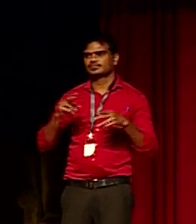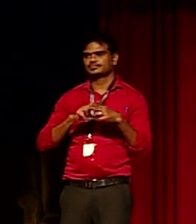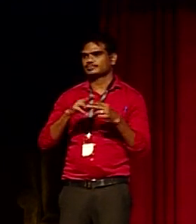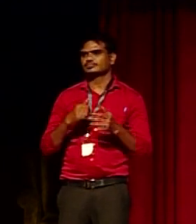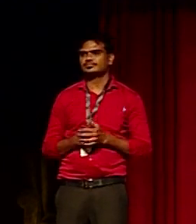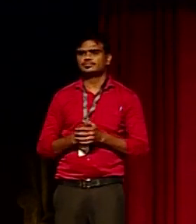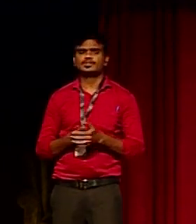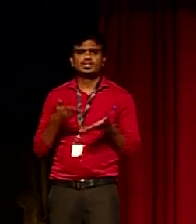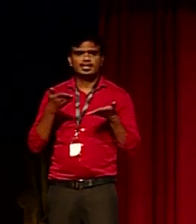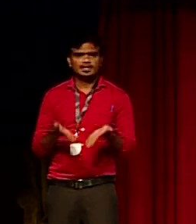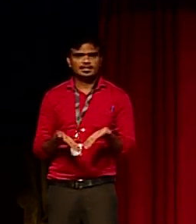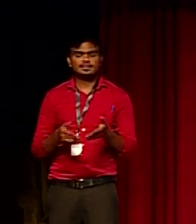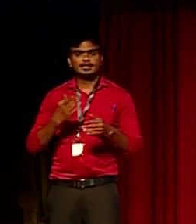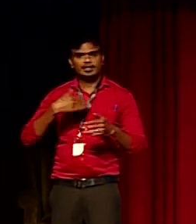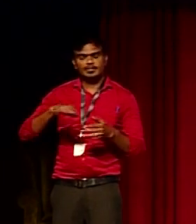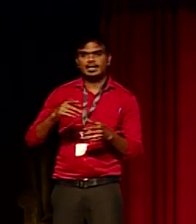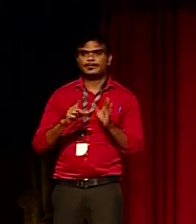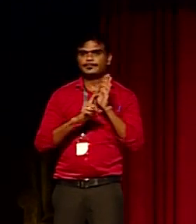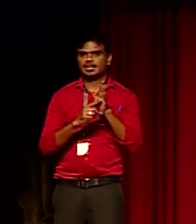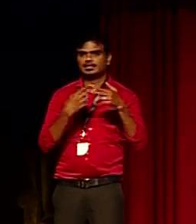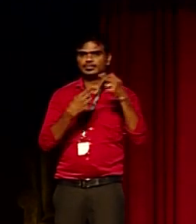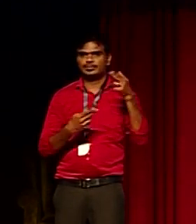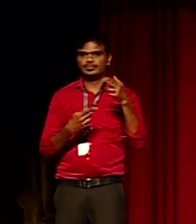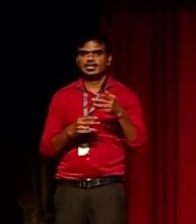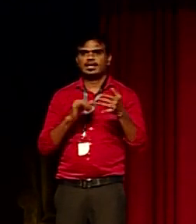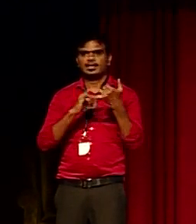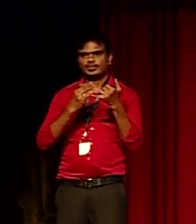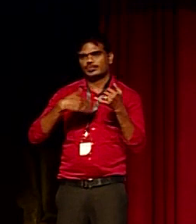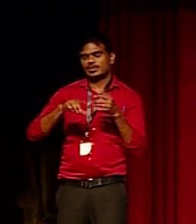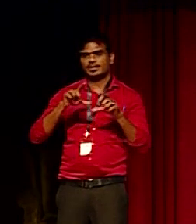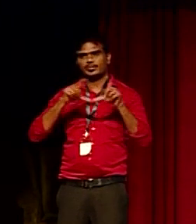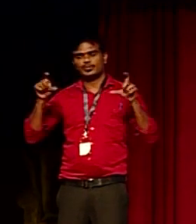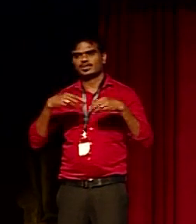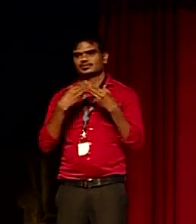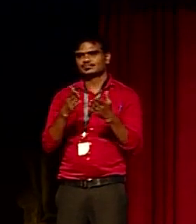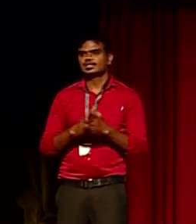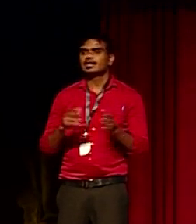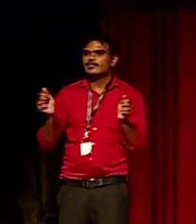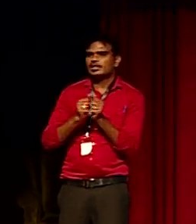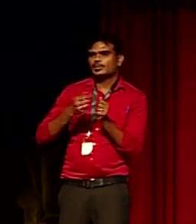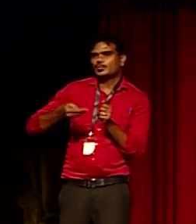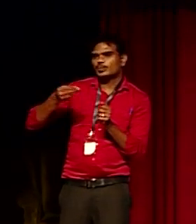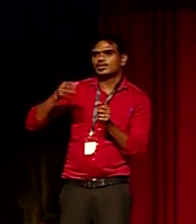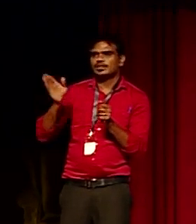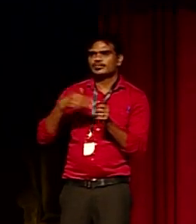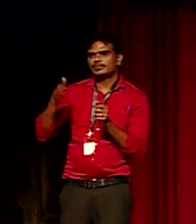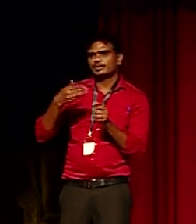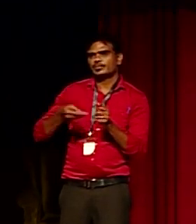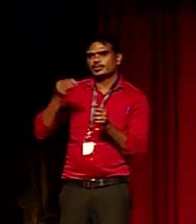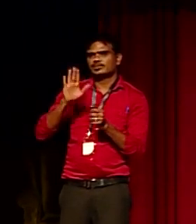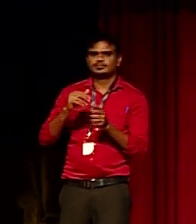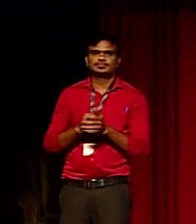indices. This can be a presentation by itself, so I'm not going to go in details here. We added durability as part of the study